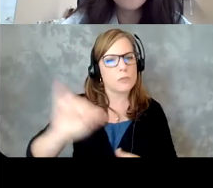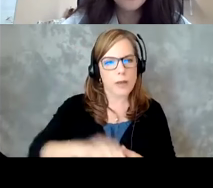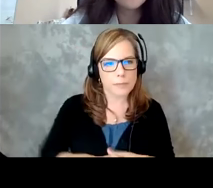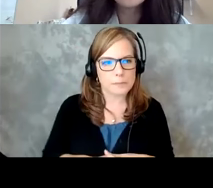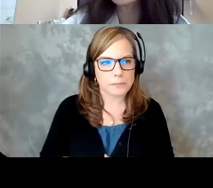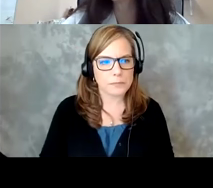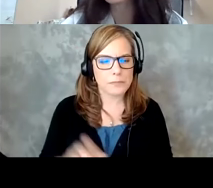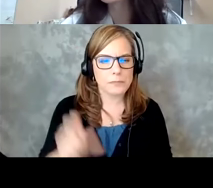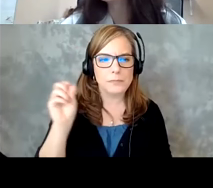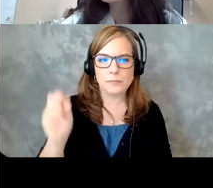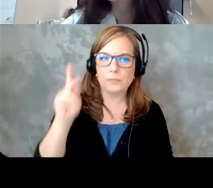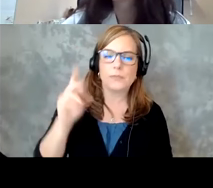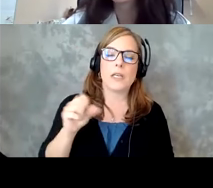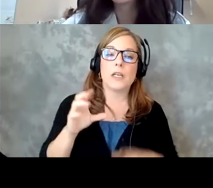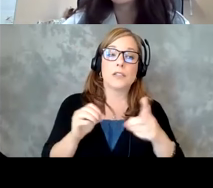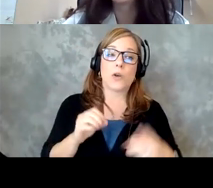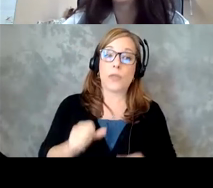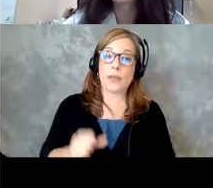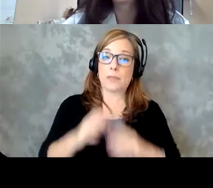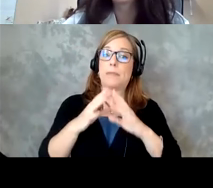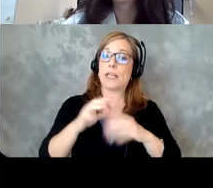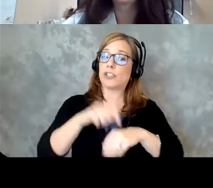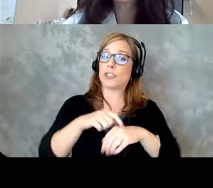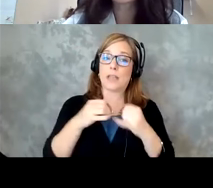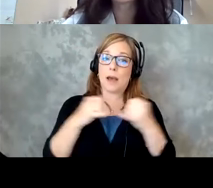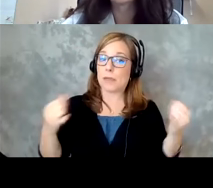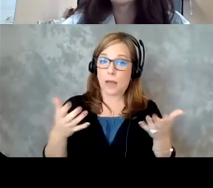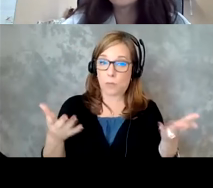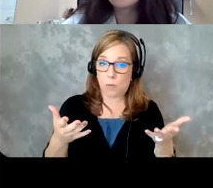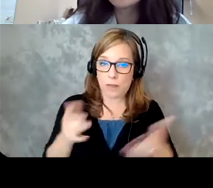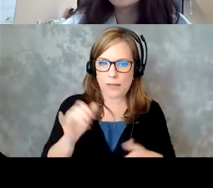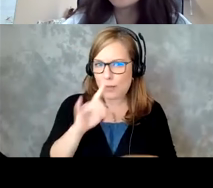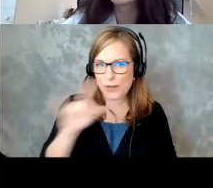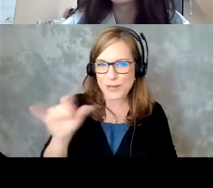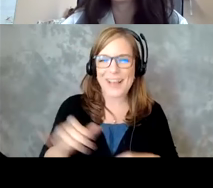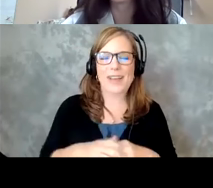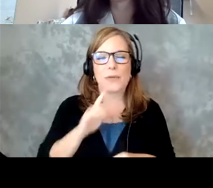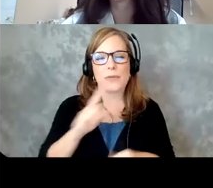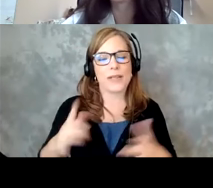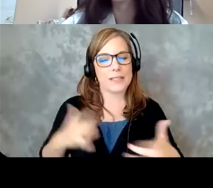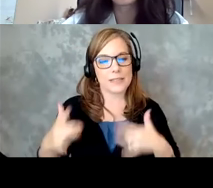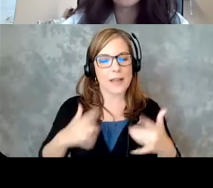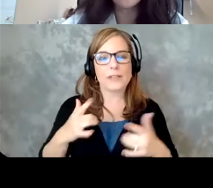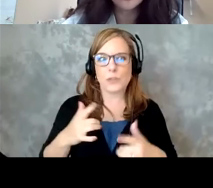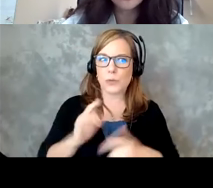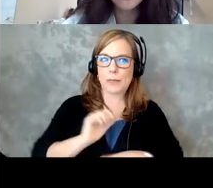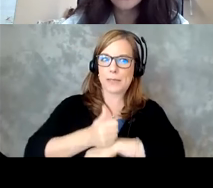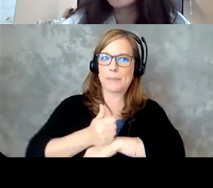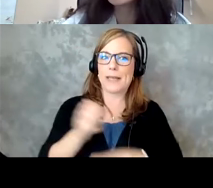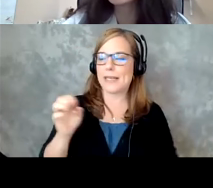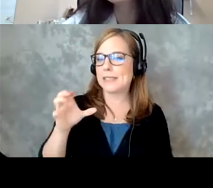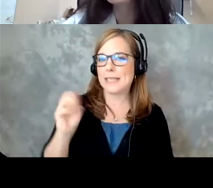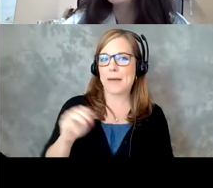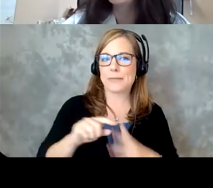Okay, so the implementation timeline. So we're very excited to have implemented ECM starting on January